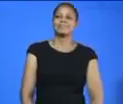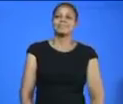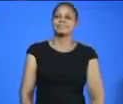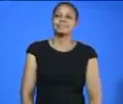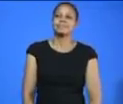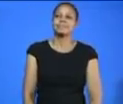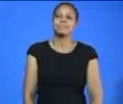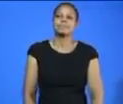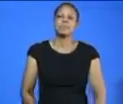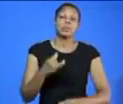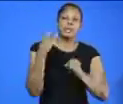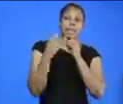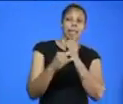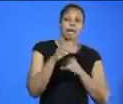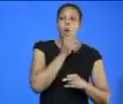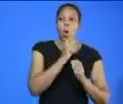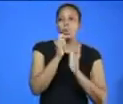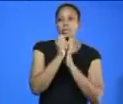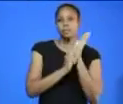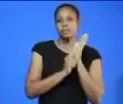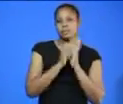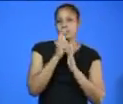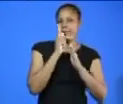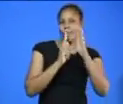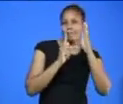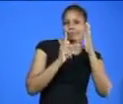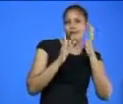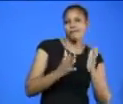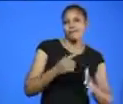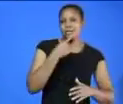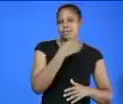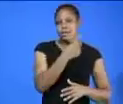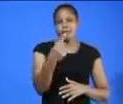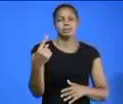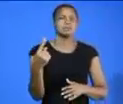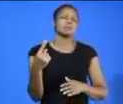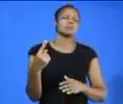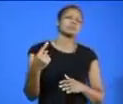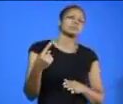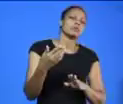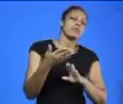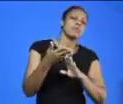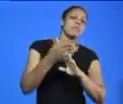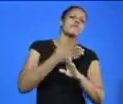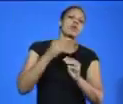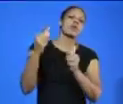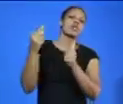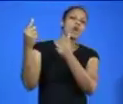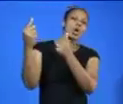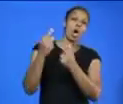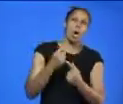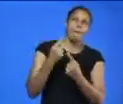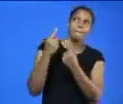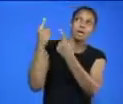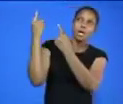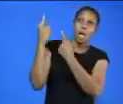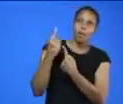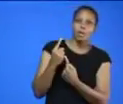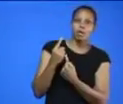the last Old Testament prophet says, "Before the coming of the